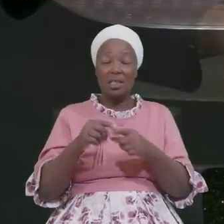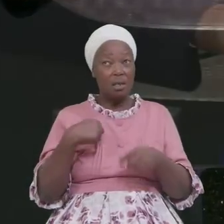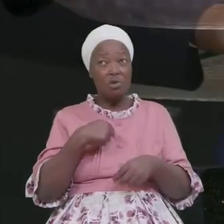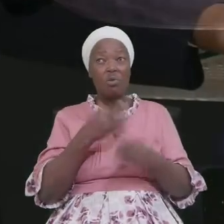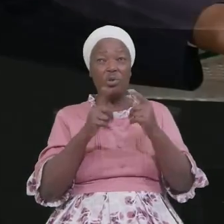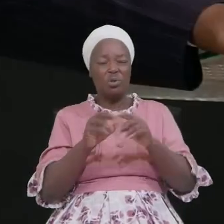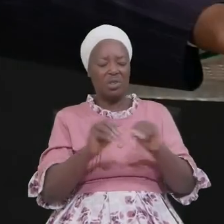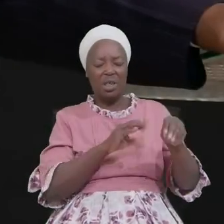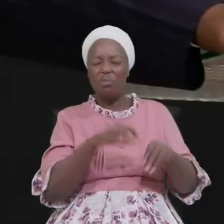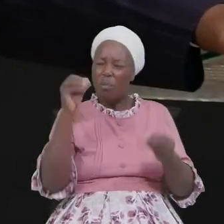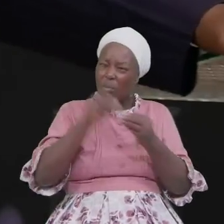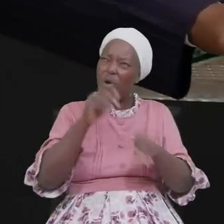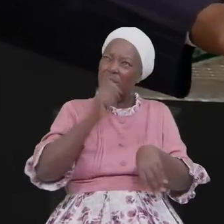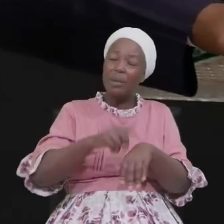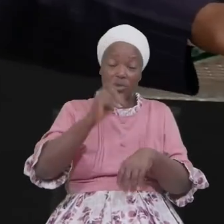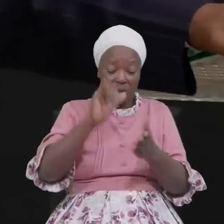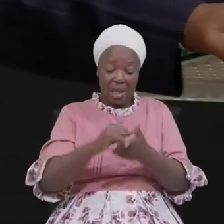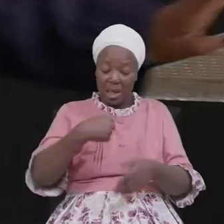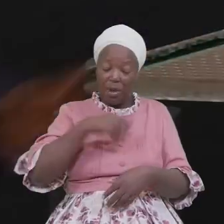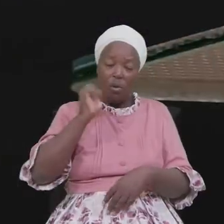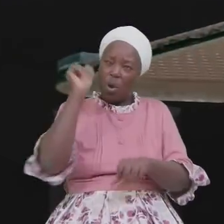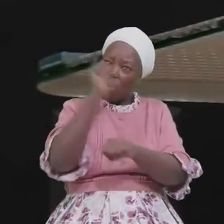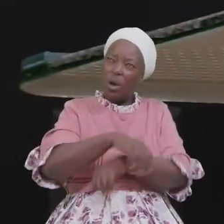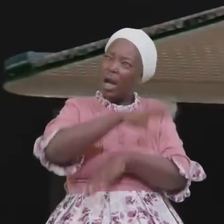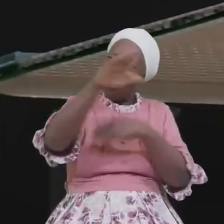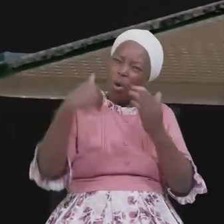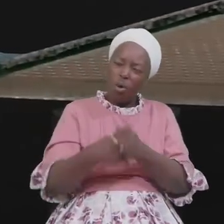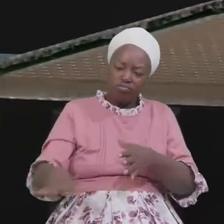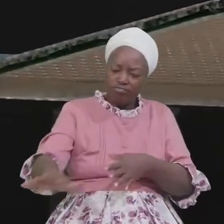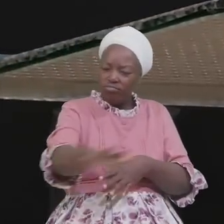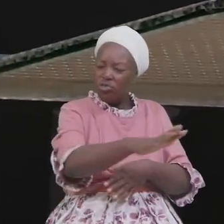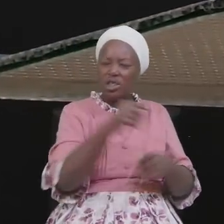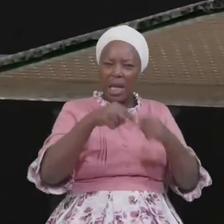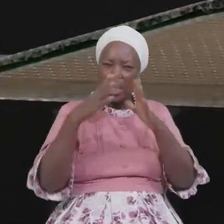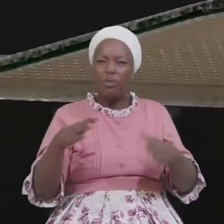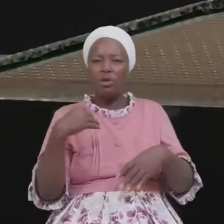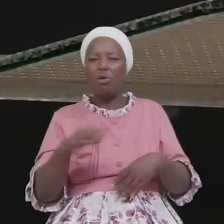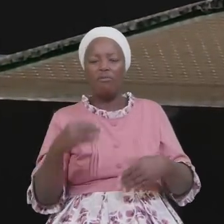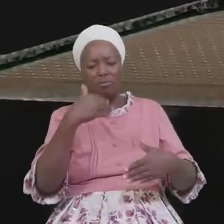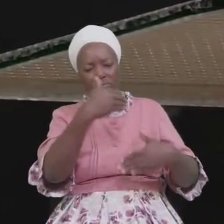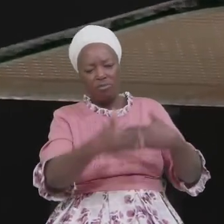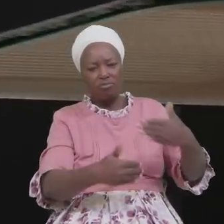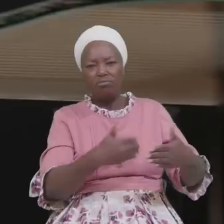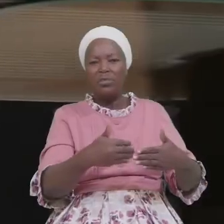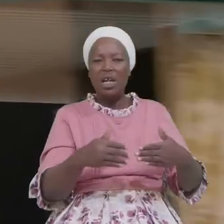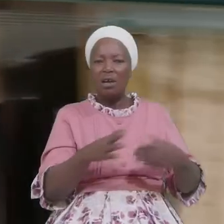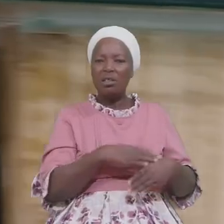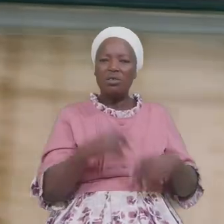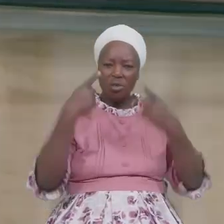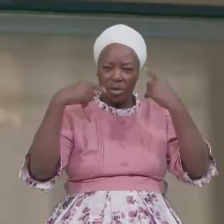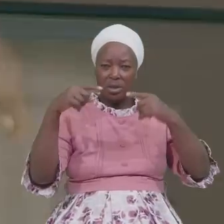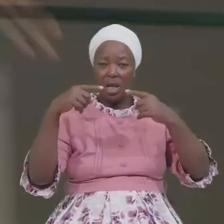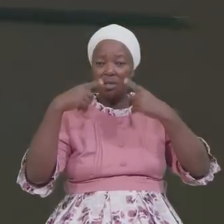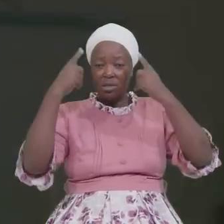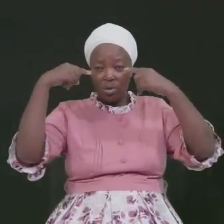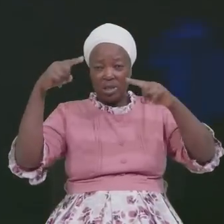that I will conquer all these enemies of progress." And then you have